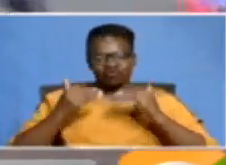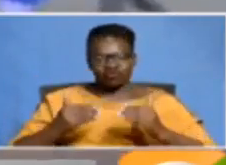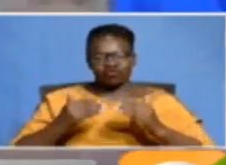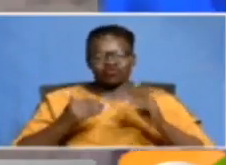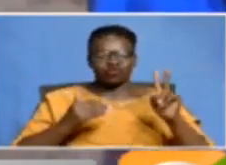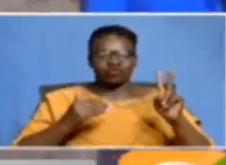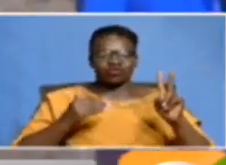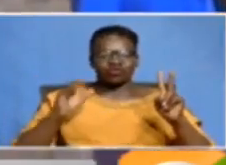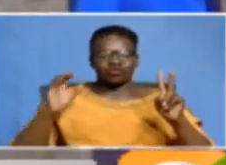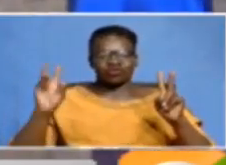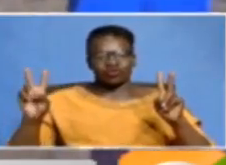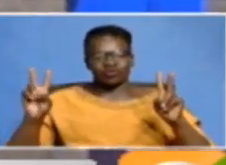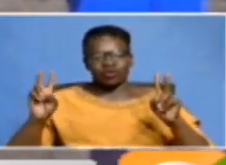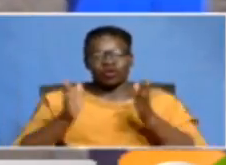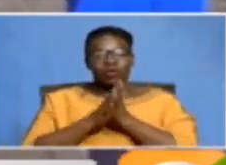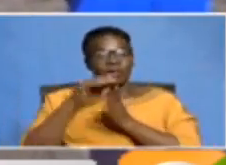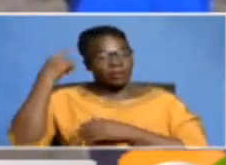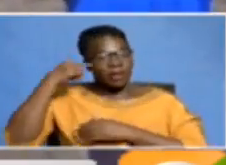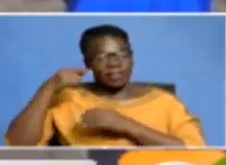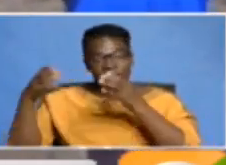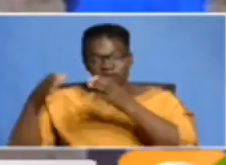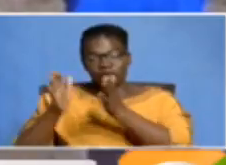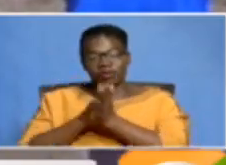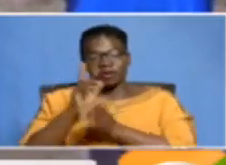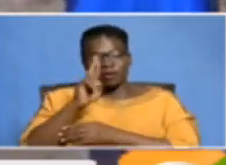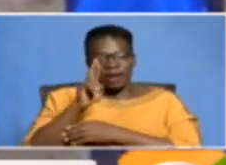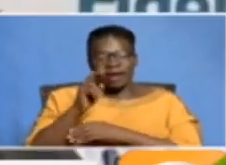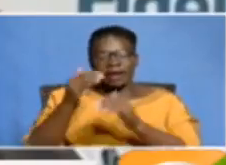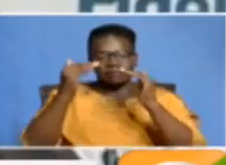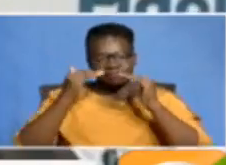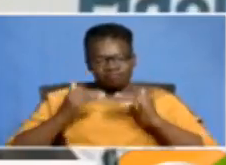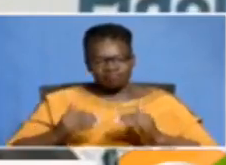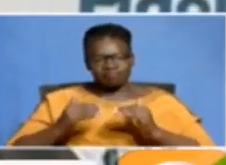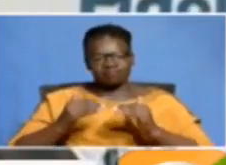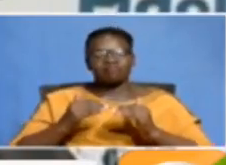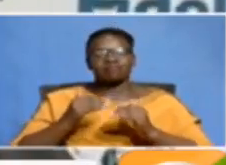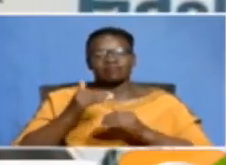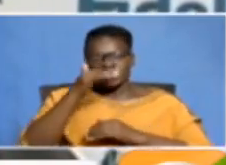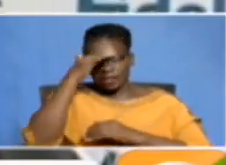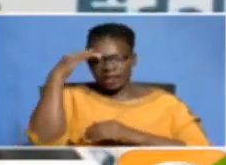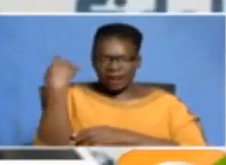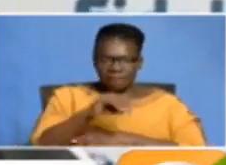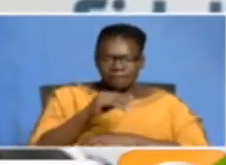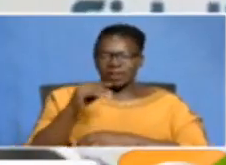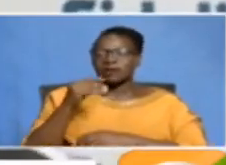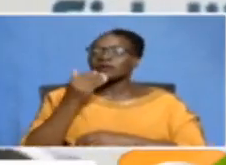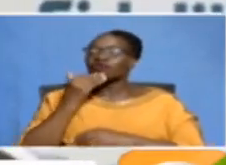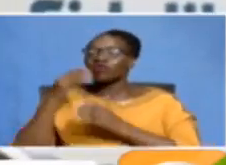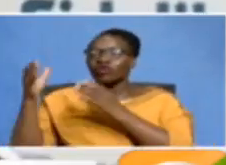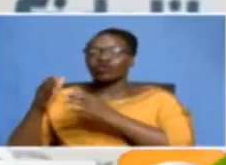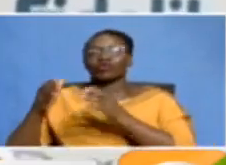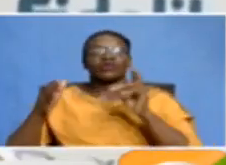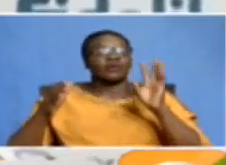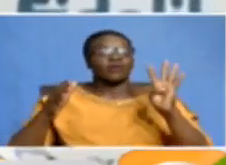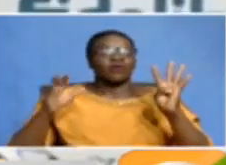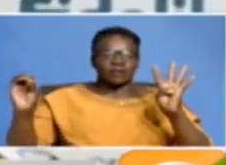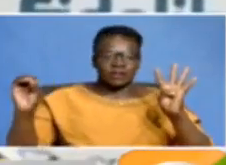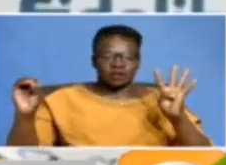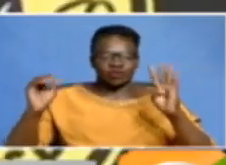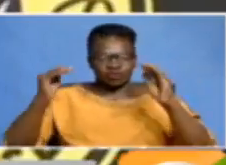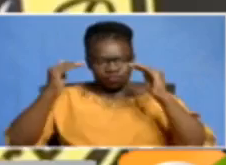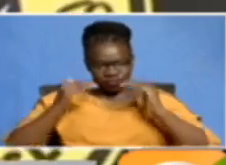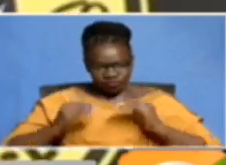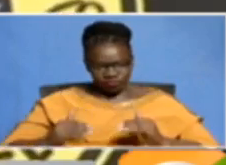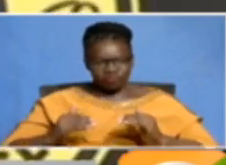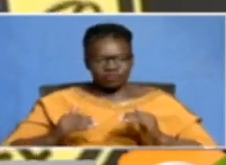draw against Mathare United at Ruaraka. The Brewers then demolished AFC Leopards 4-0 in Machakos. Tusker then ended the month with a